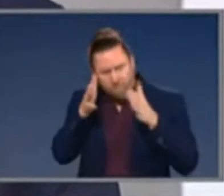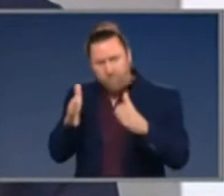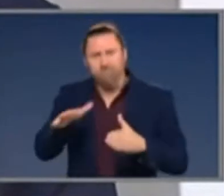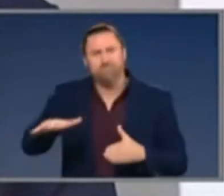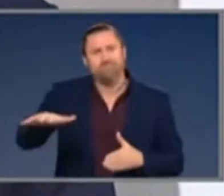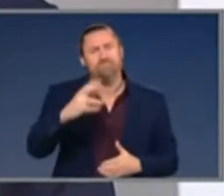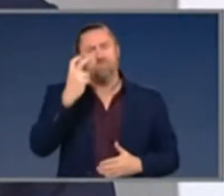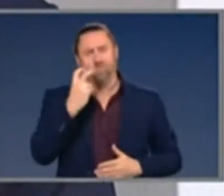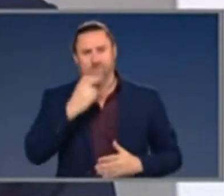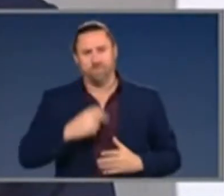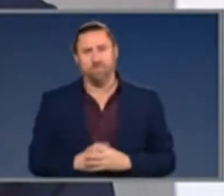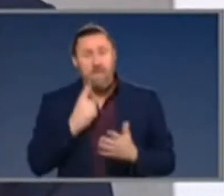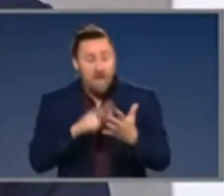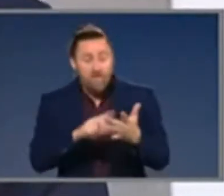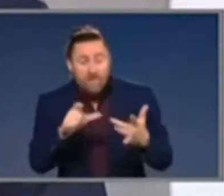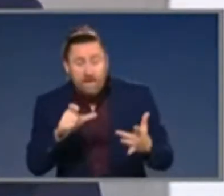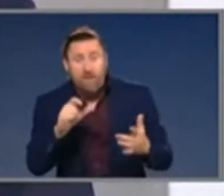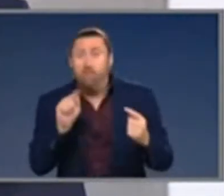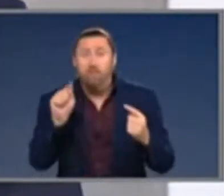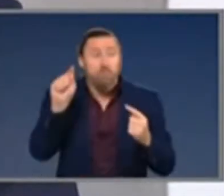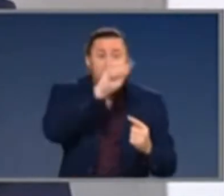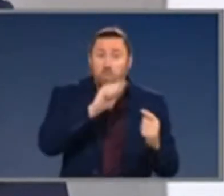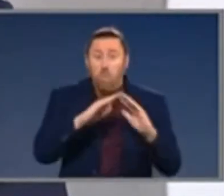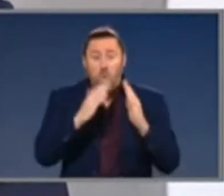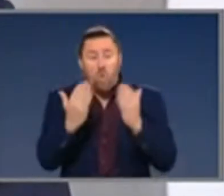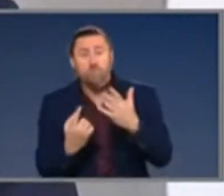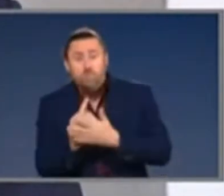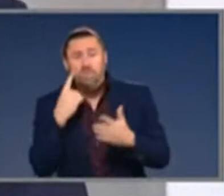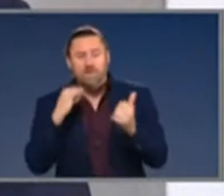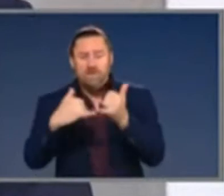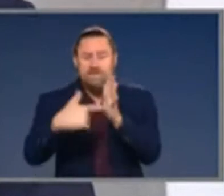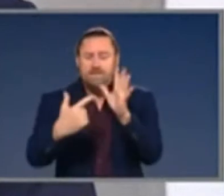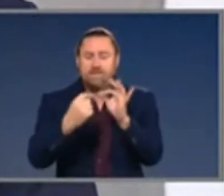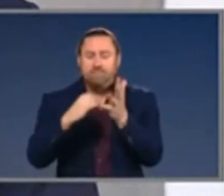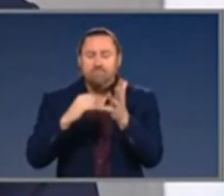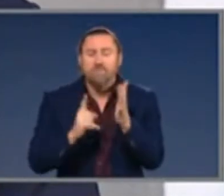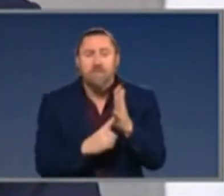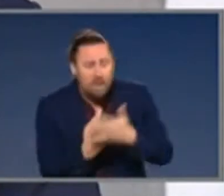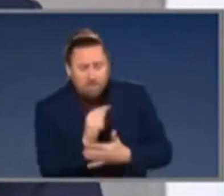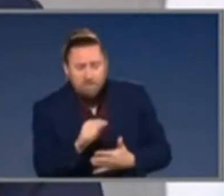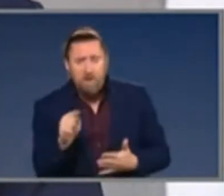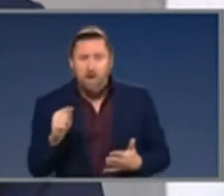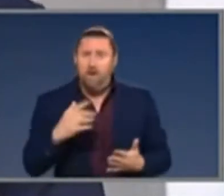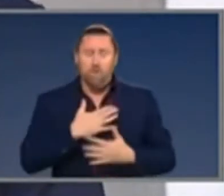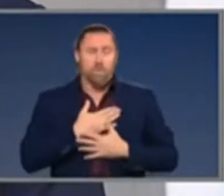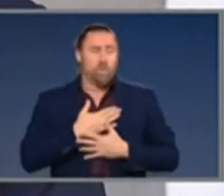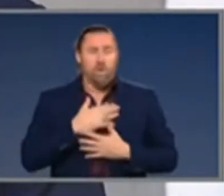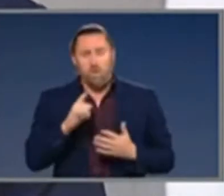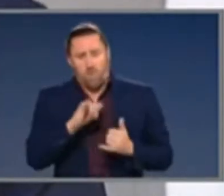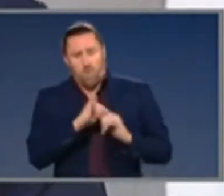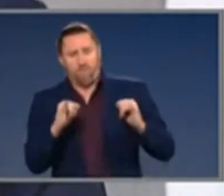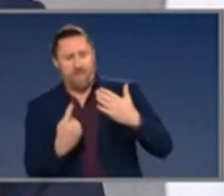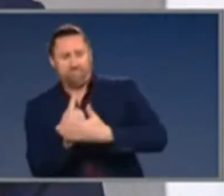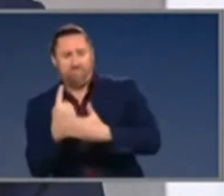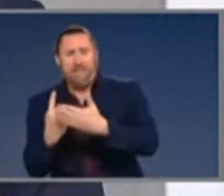elsewhere, as they're seeing unfold the very distressing stories out of St Basil's and the other facilities that have been affected most